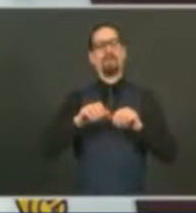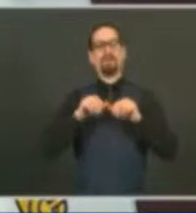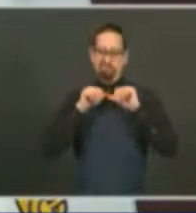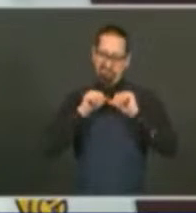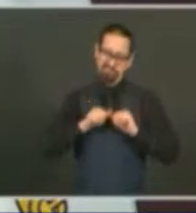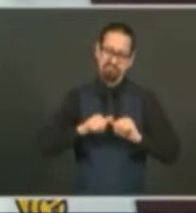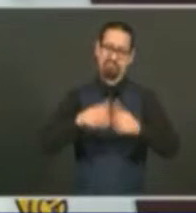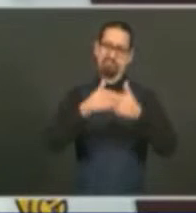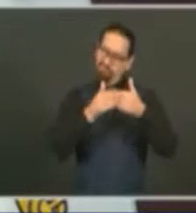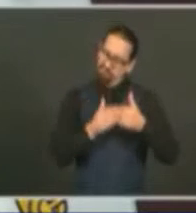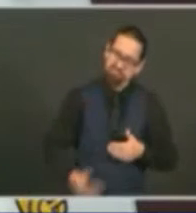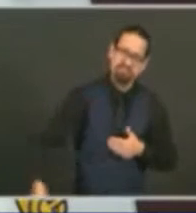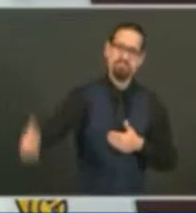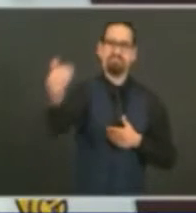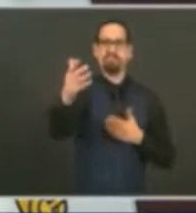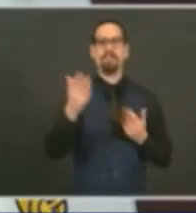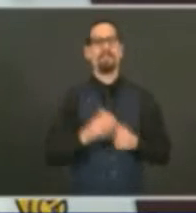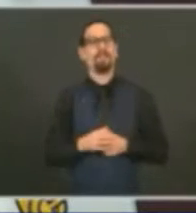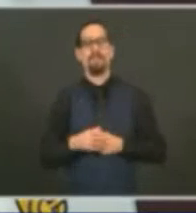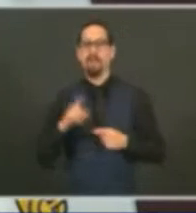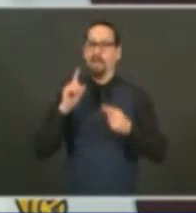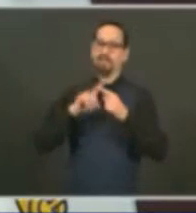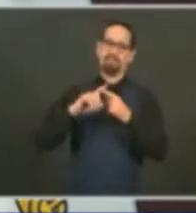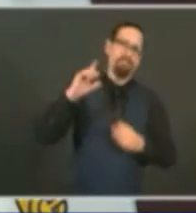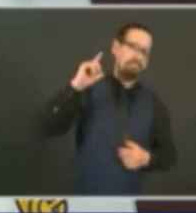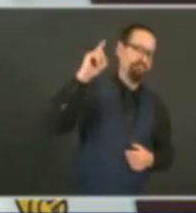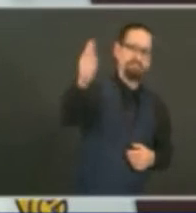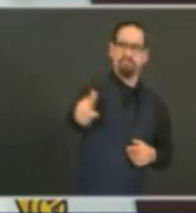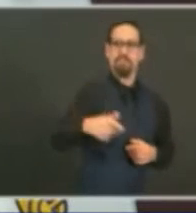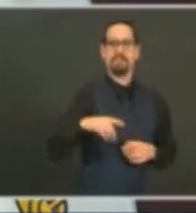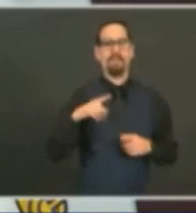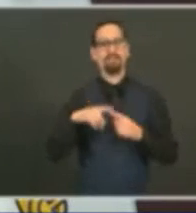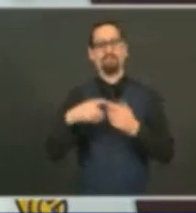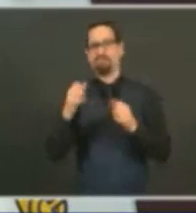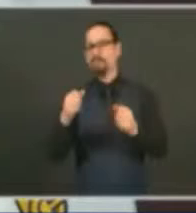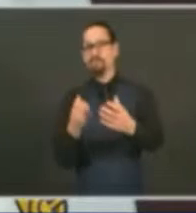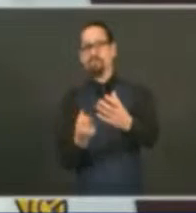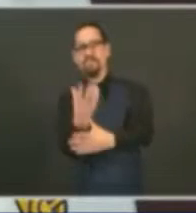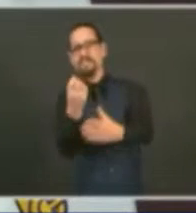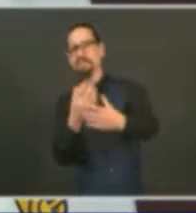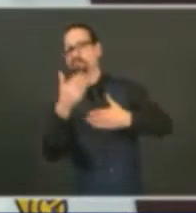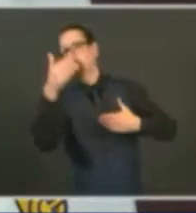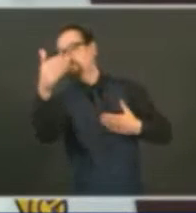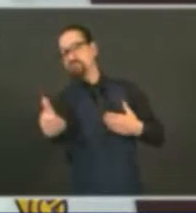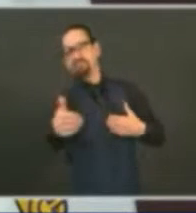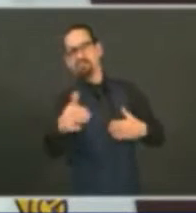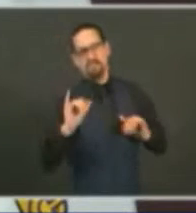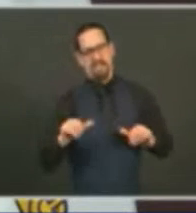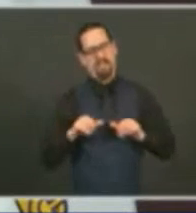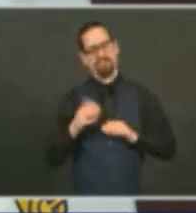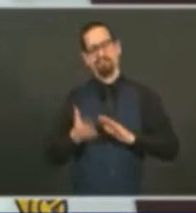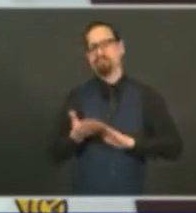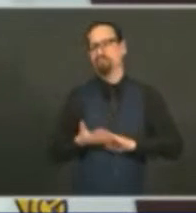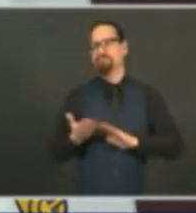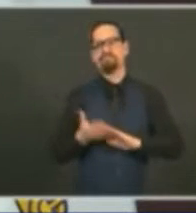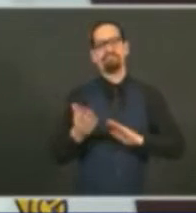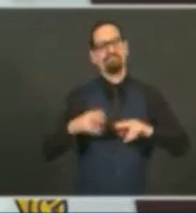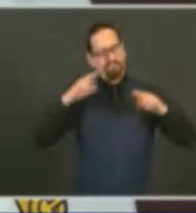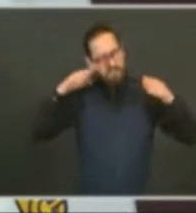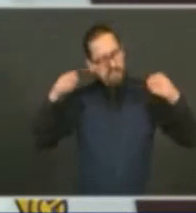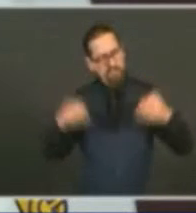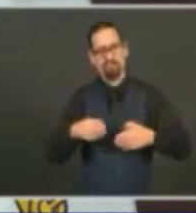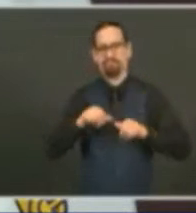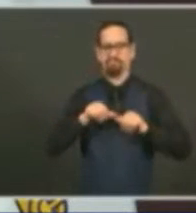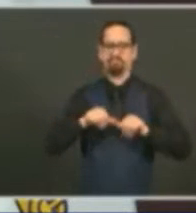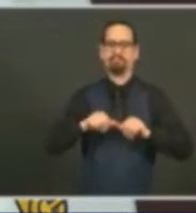vaccination and the hopeful time that we have for the spring. So it absolutely is a focus during the pause,